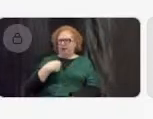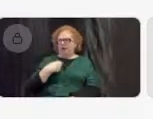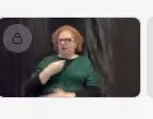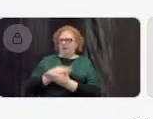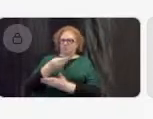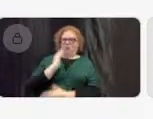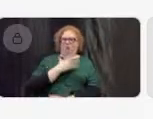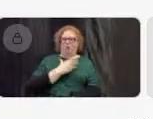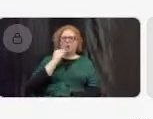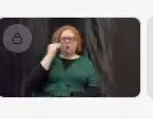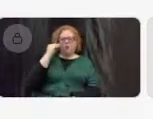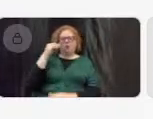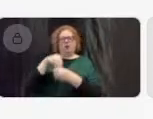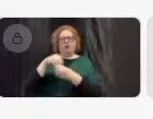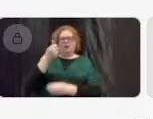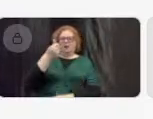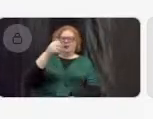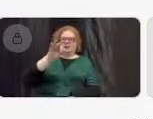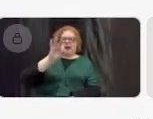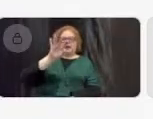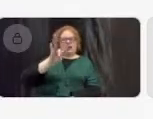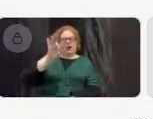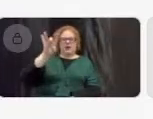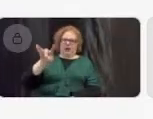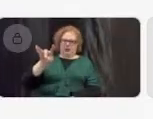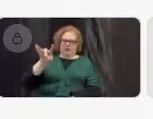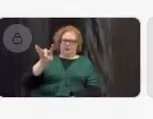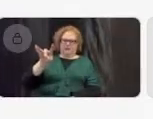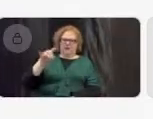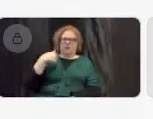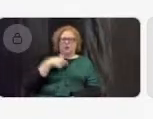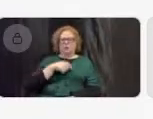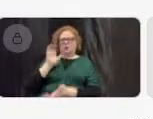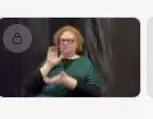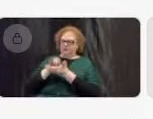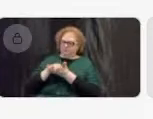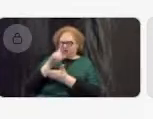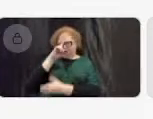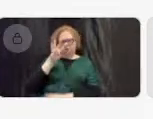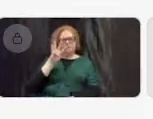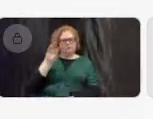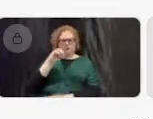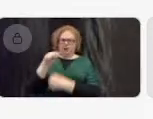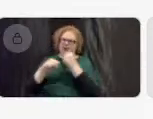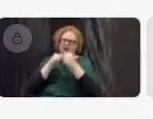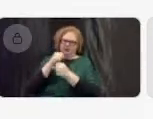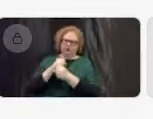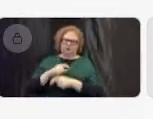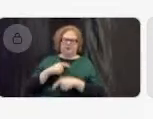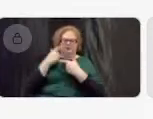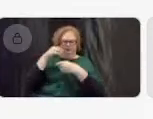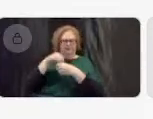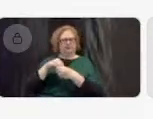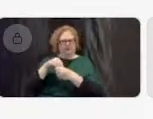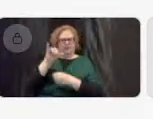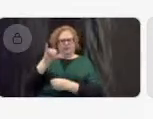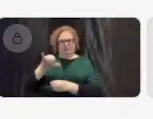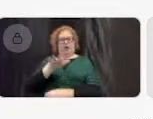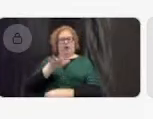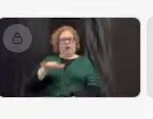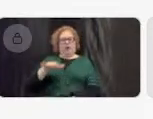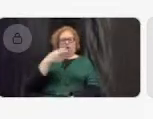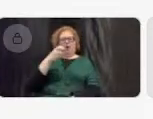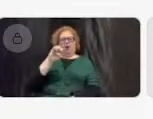in 1988. We've been married for 40 years and have lived in the Heights most of that time.